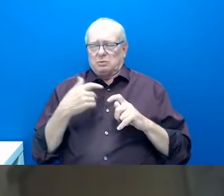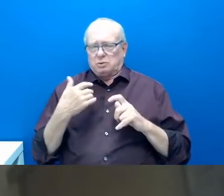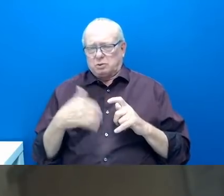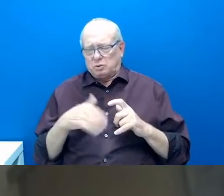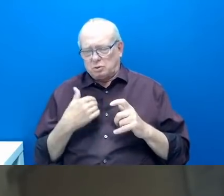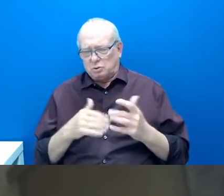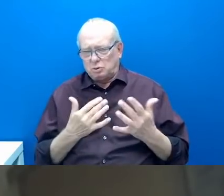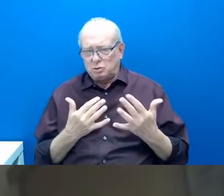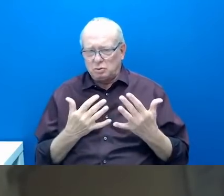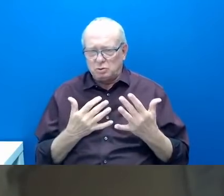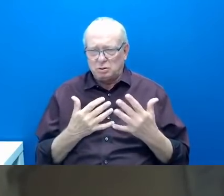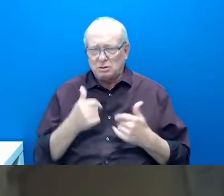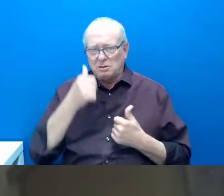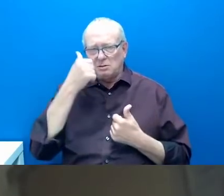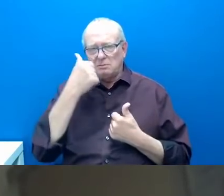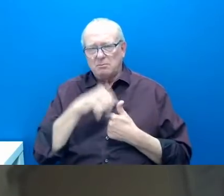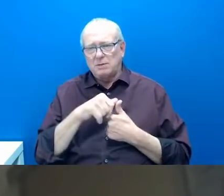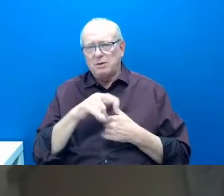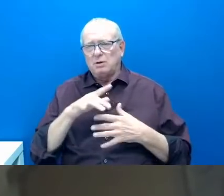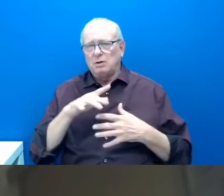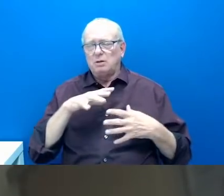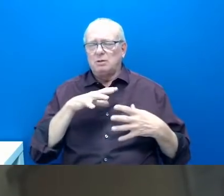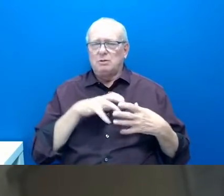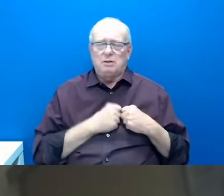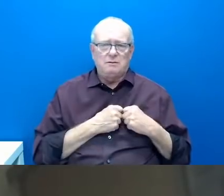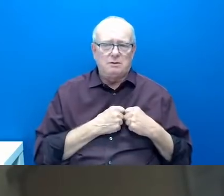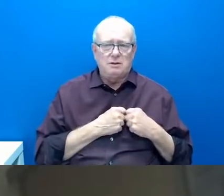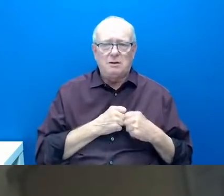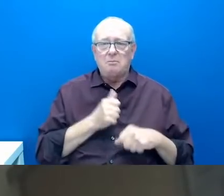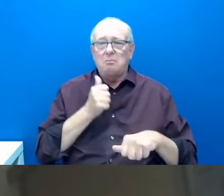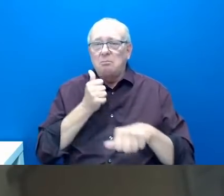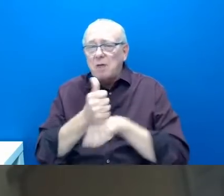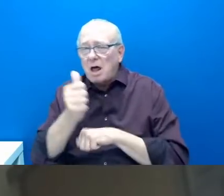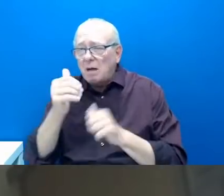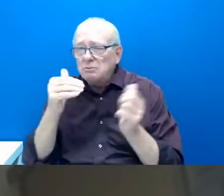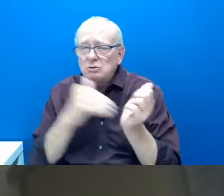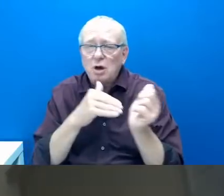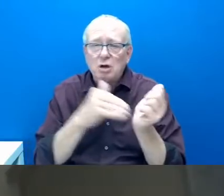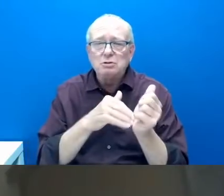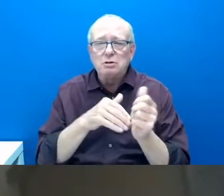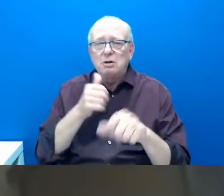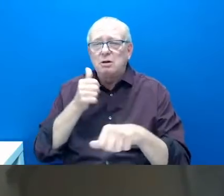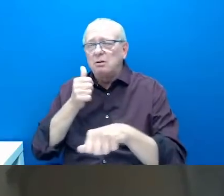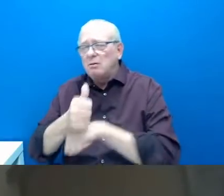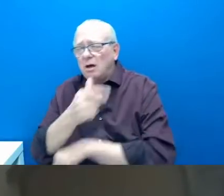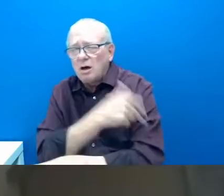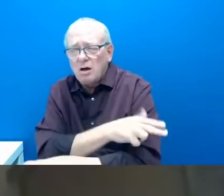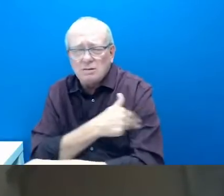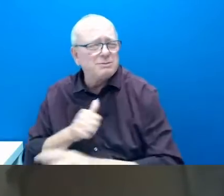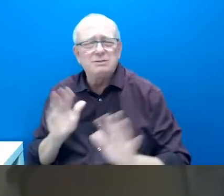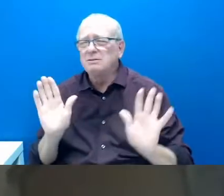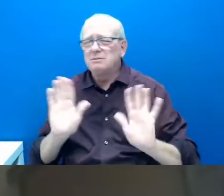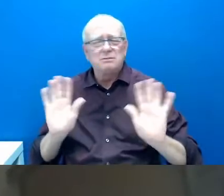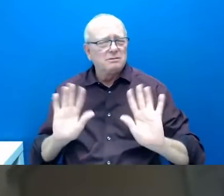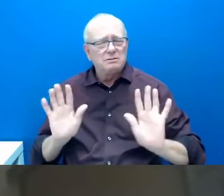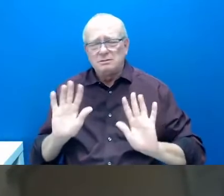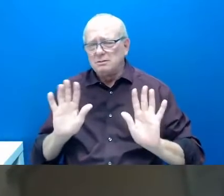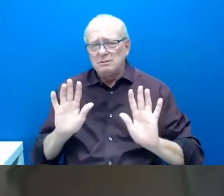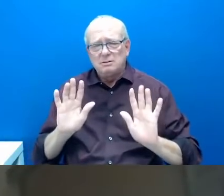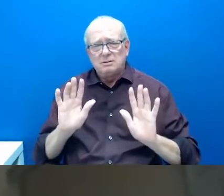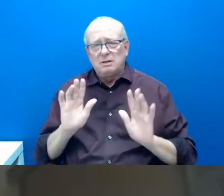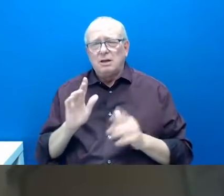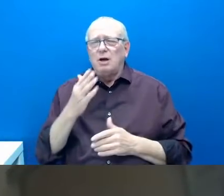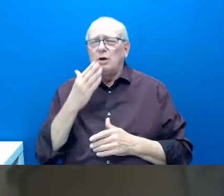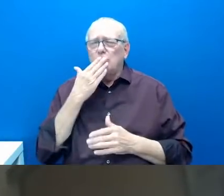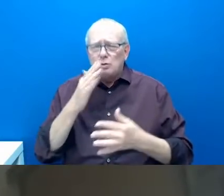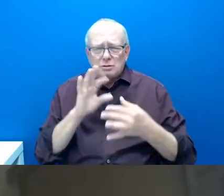it kind of brought back a lot of grief. I don't blame doctors. I don't blame physicians. I don't blame hospitals. I've had